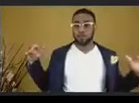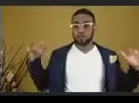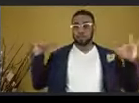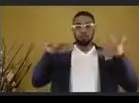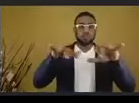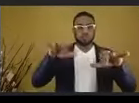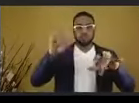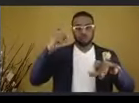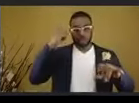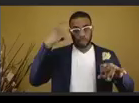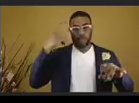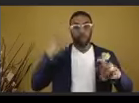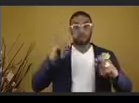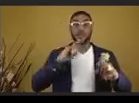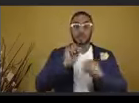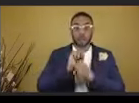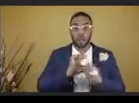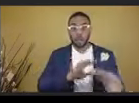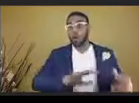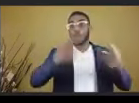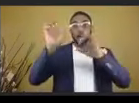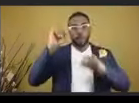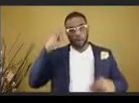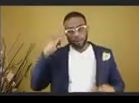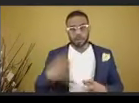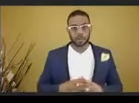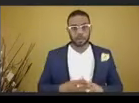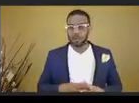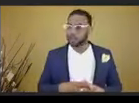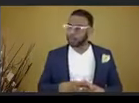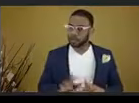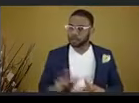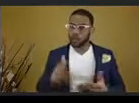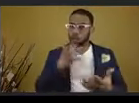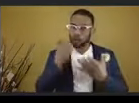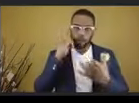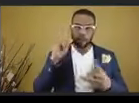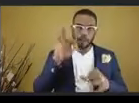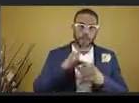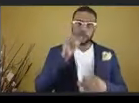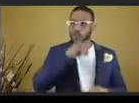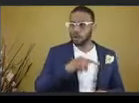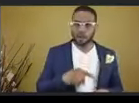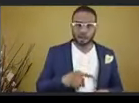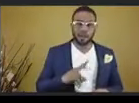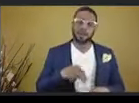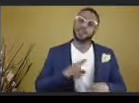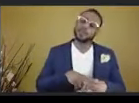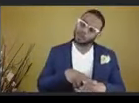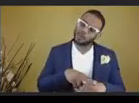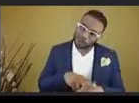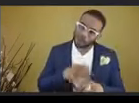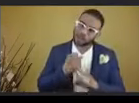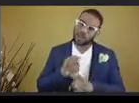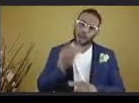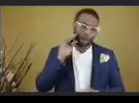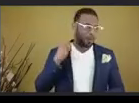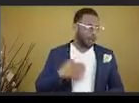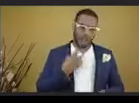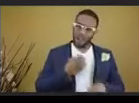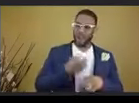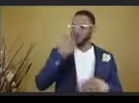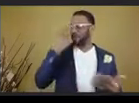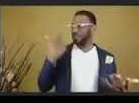and attempted to literally overthrow the government. Now, their cries of election fraud, of course, hit home with us the hardest because